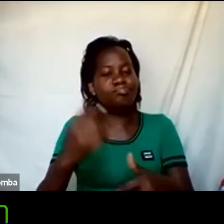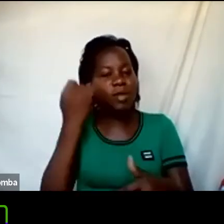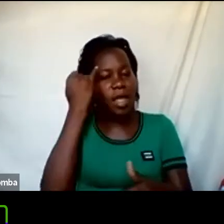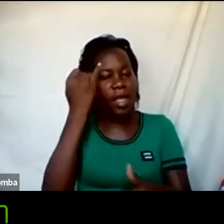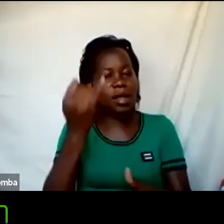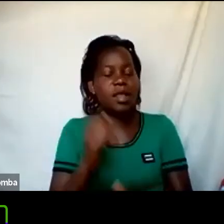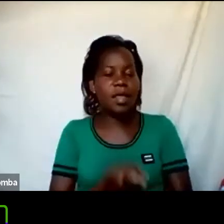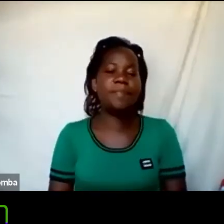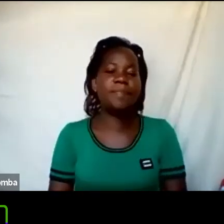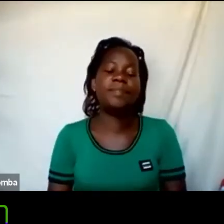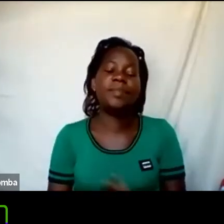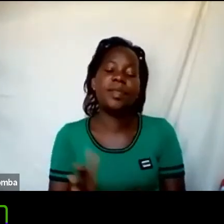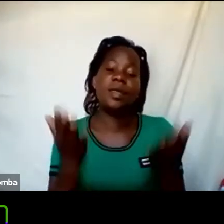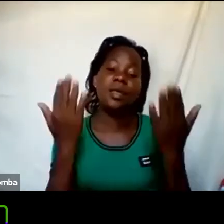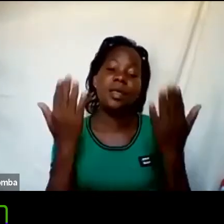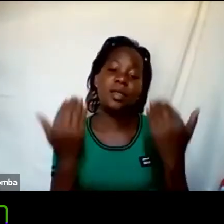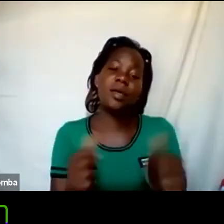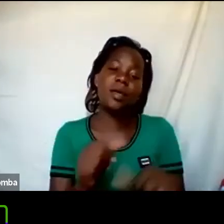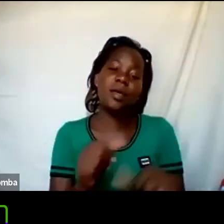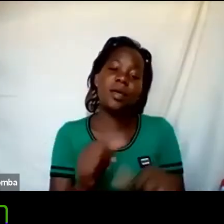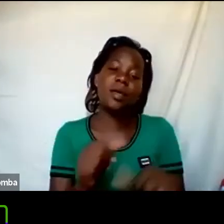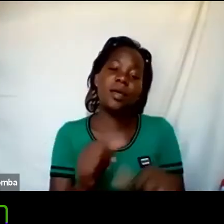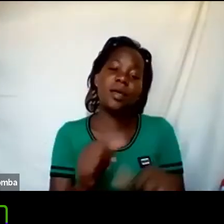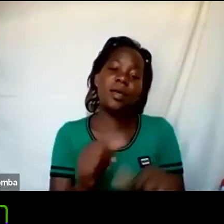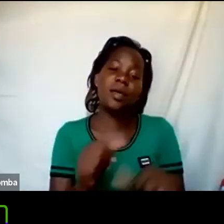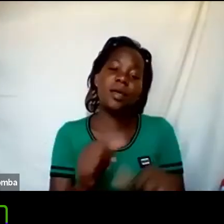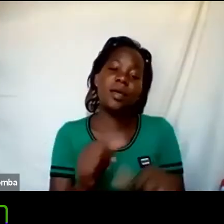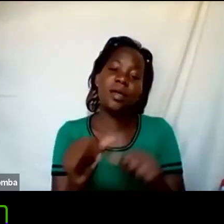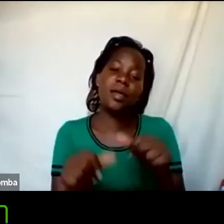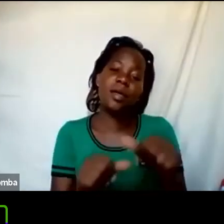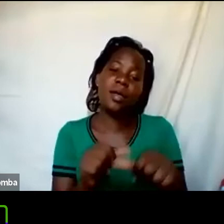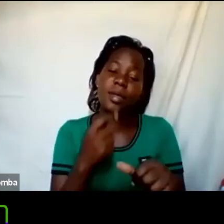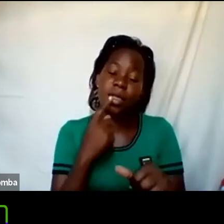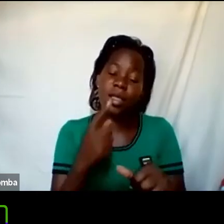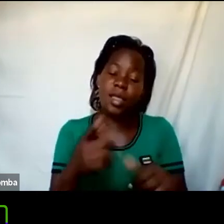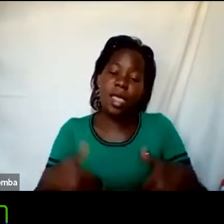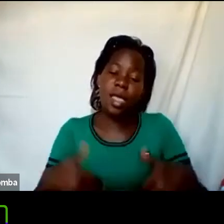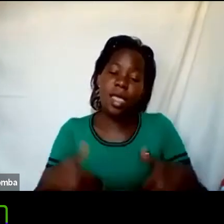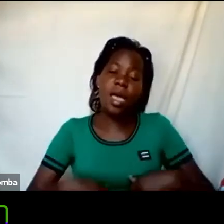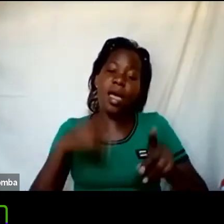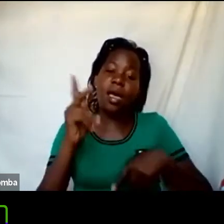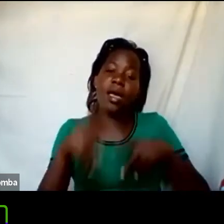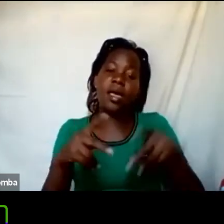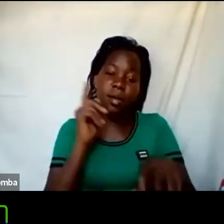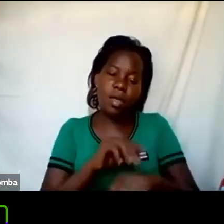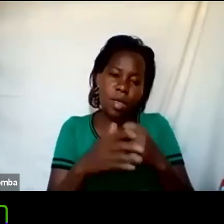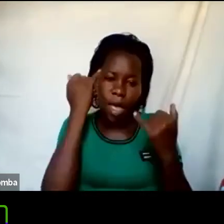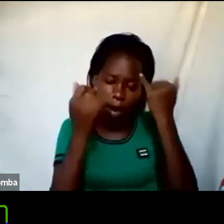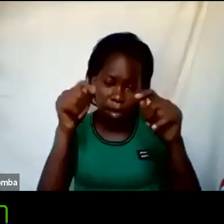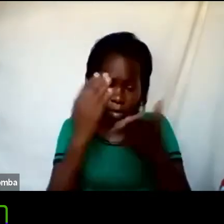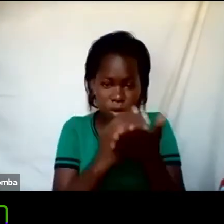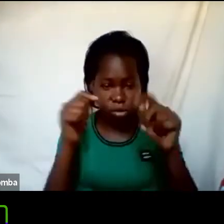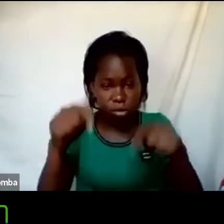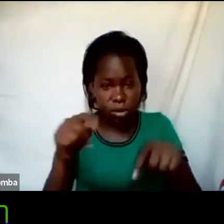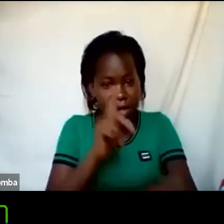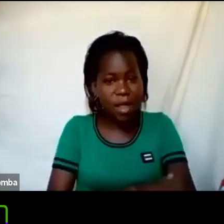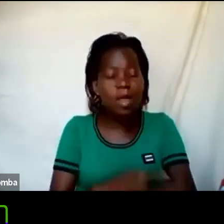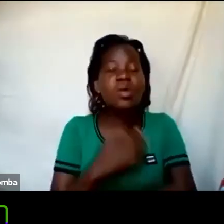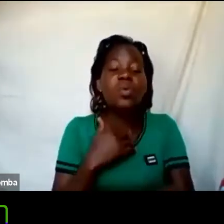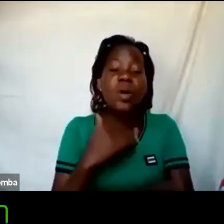So in this regard, Ben, I'd be telling the young people that as you're creating the idea, because today we are in the era where you need a business